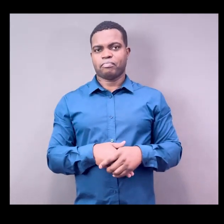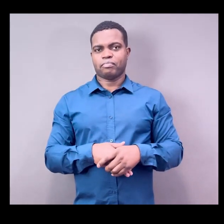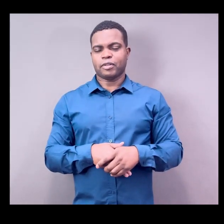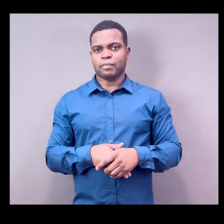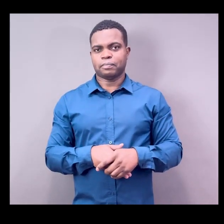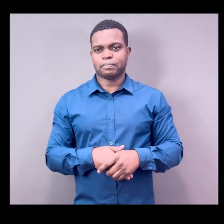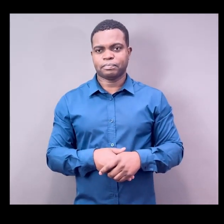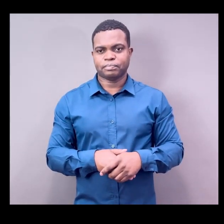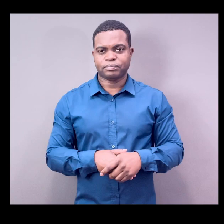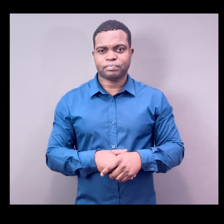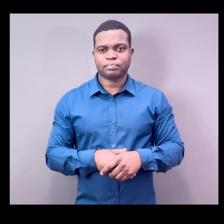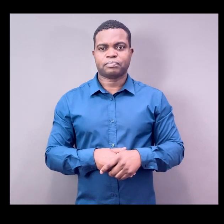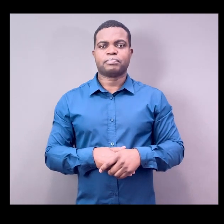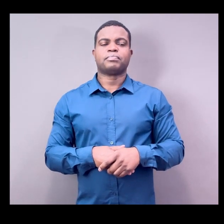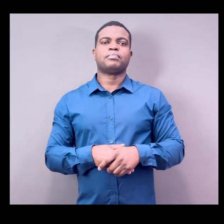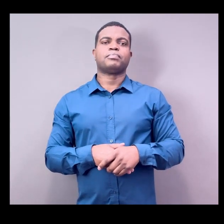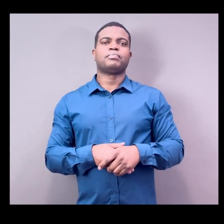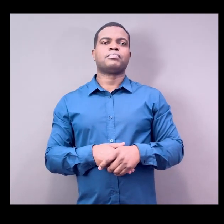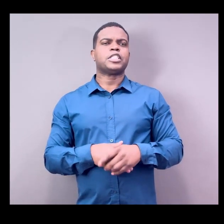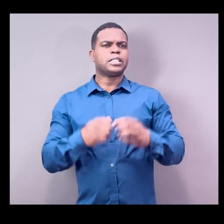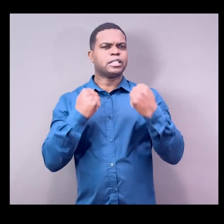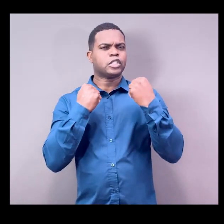to